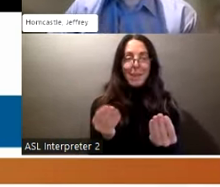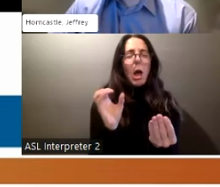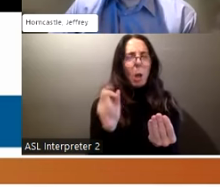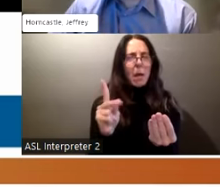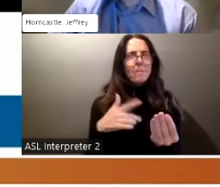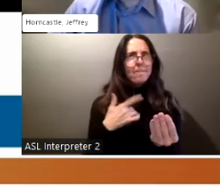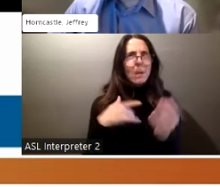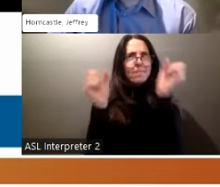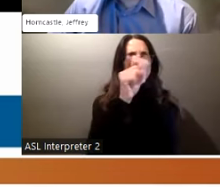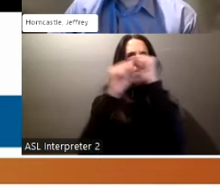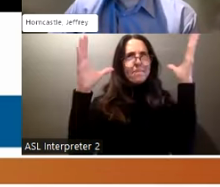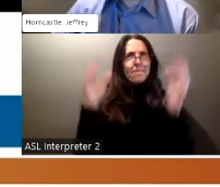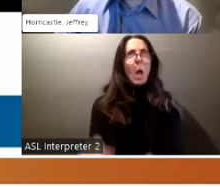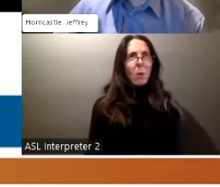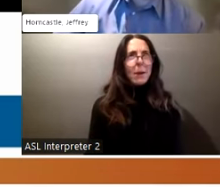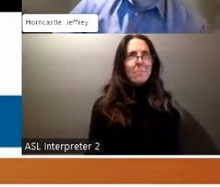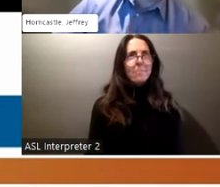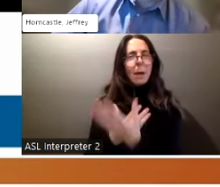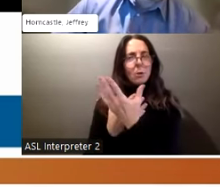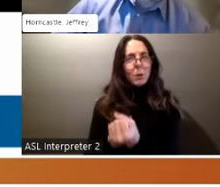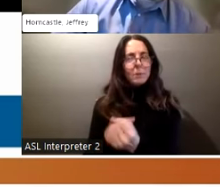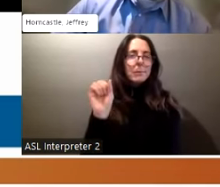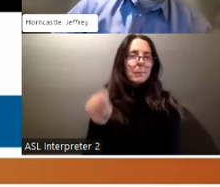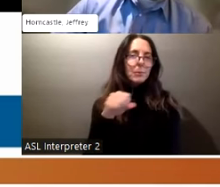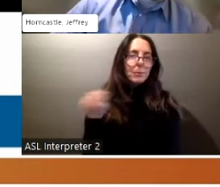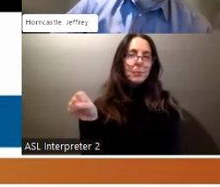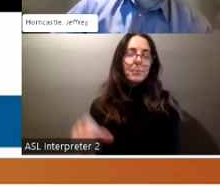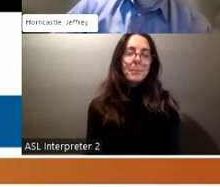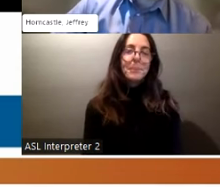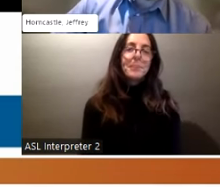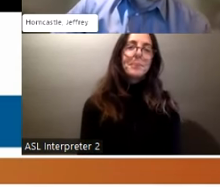enough to make the right decision.